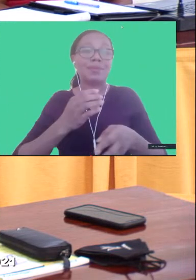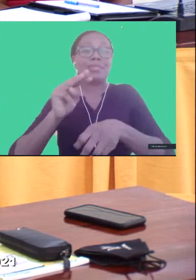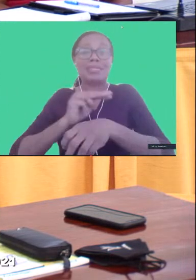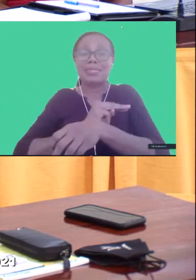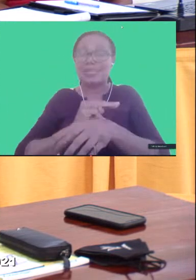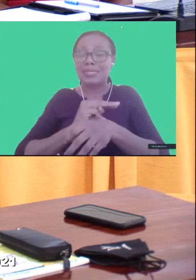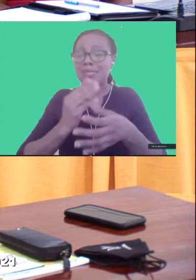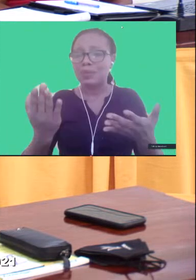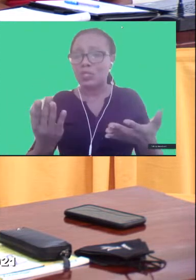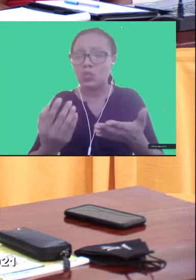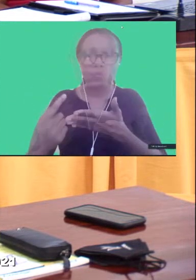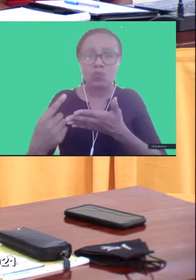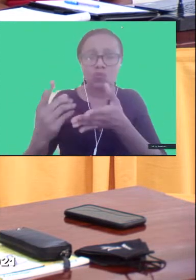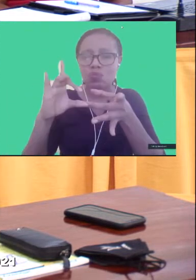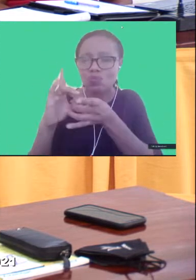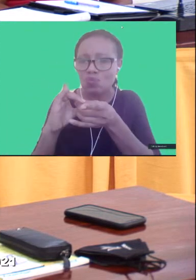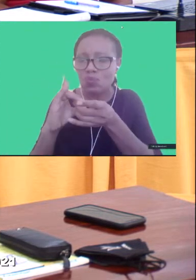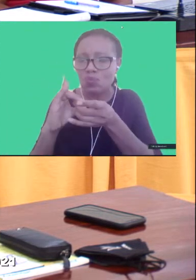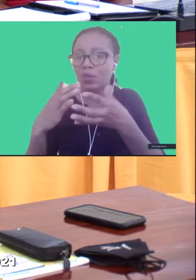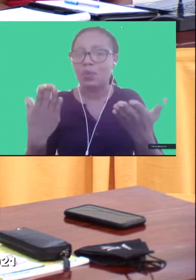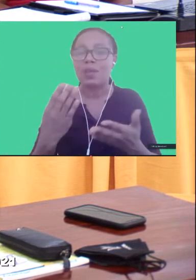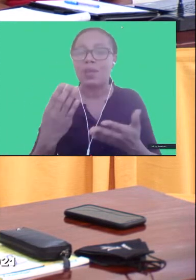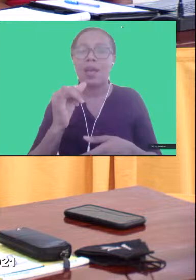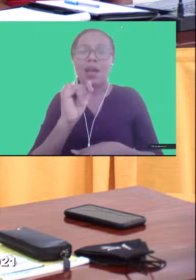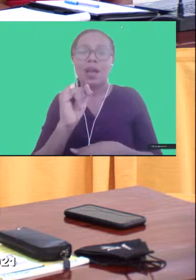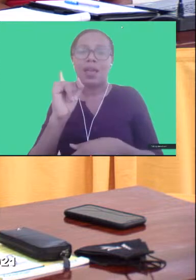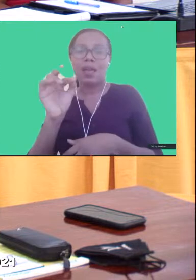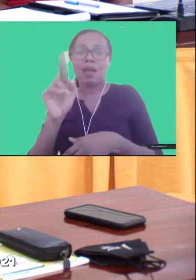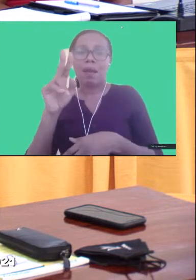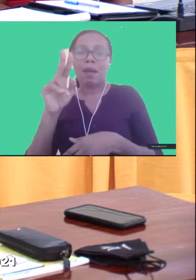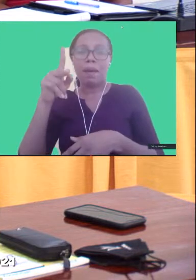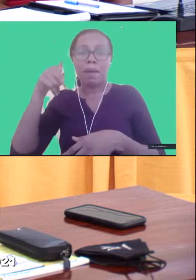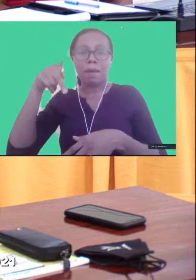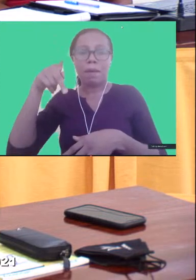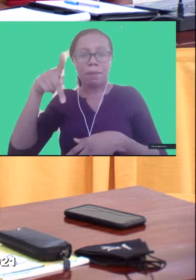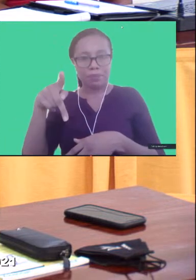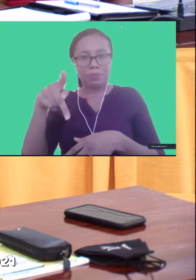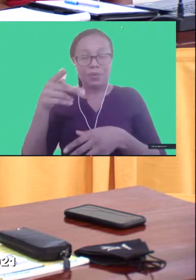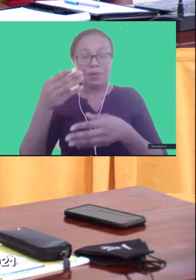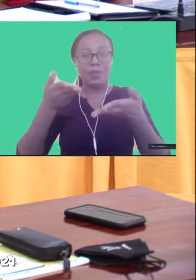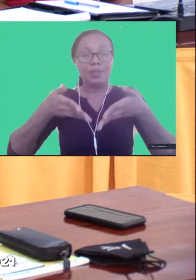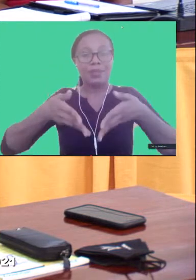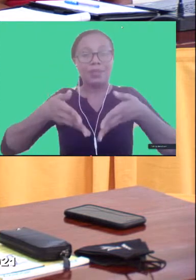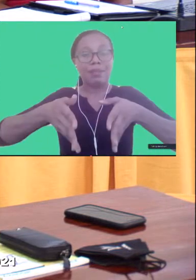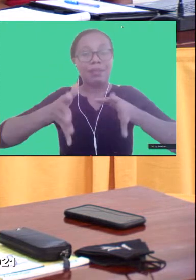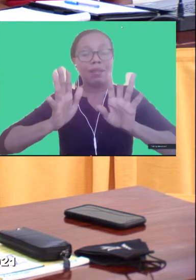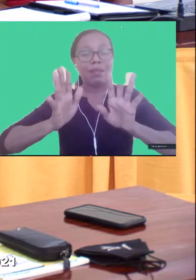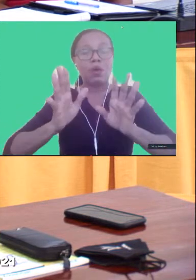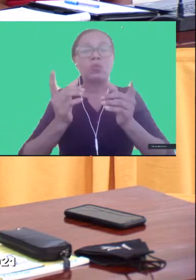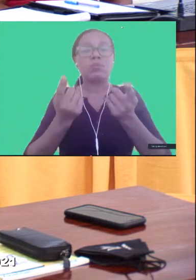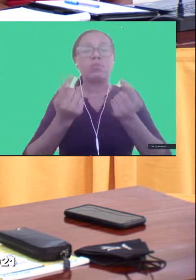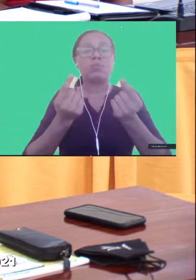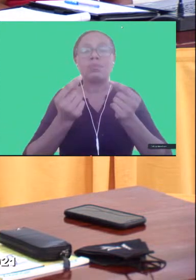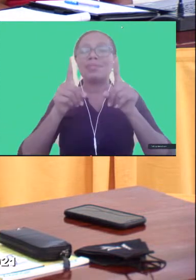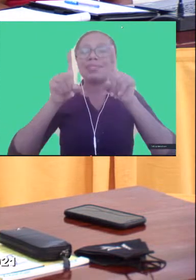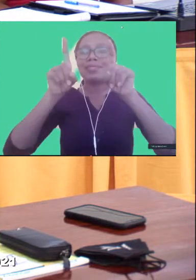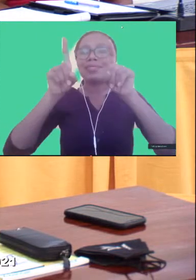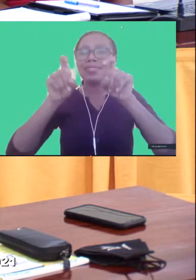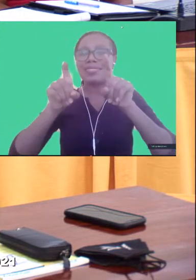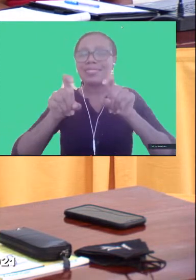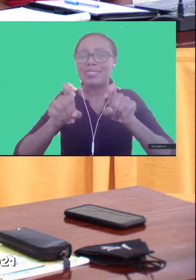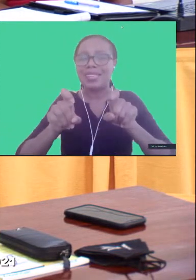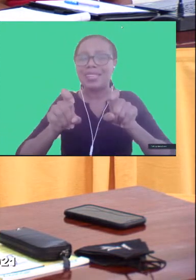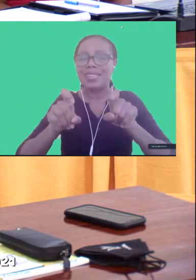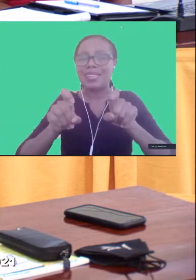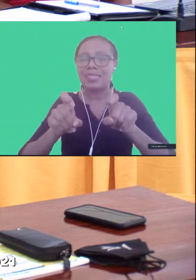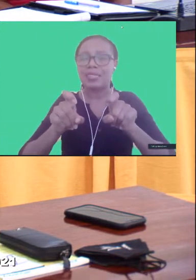Resilience Research Study, which allows us to test what the demand for energy is in Barbados, and to make